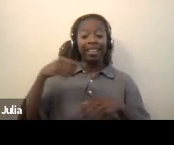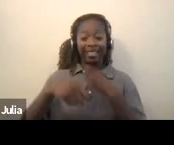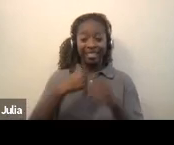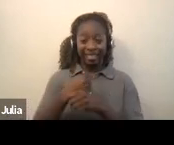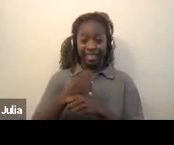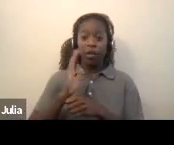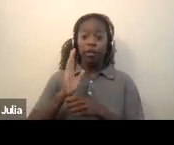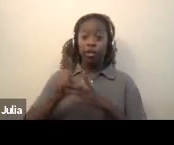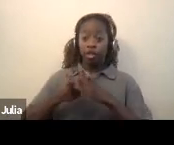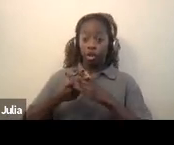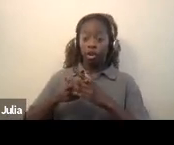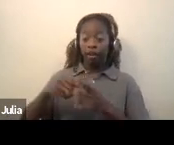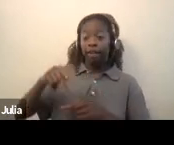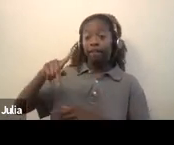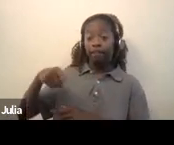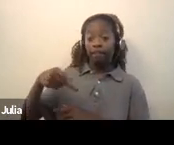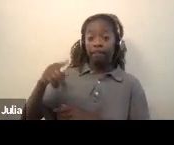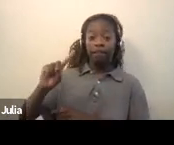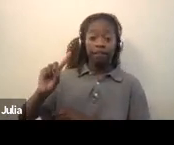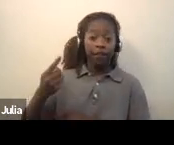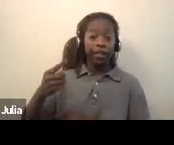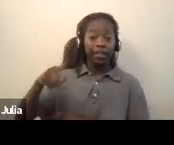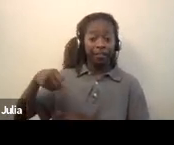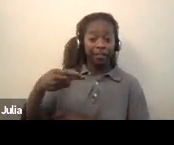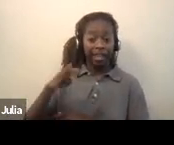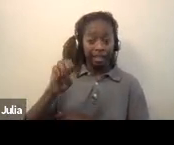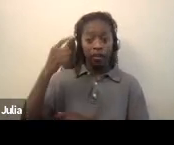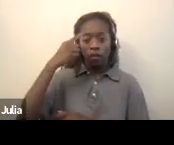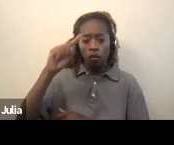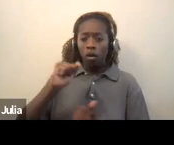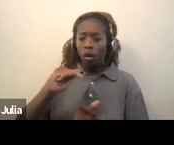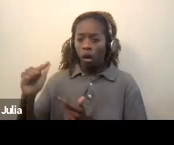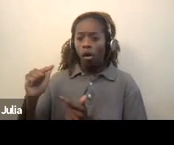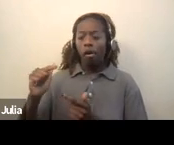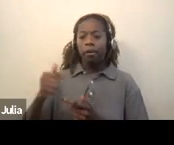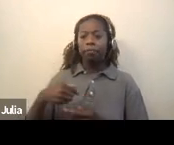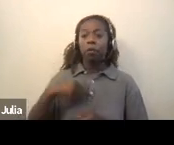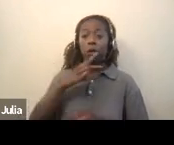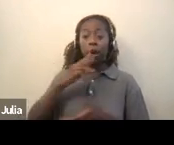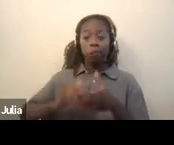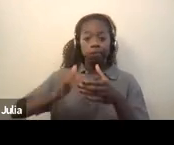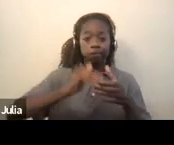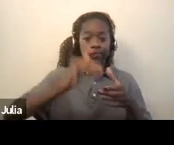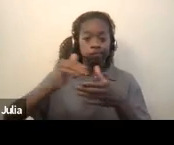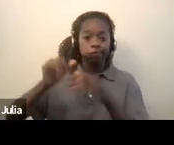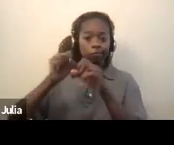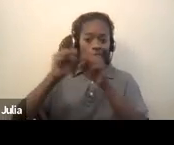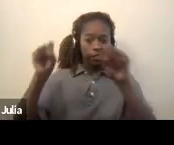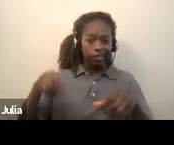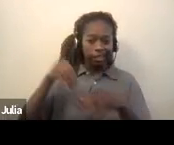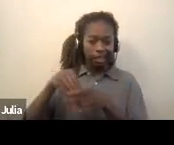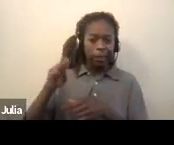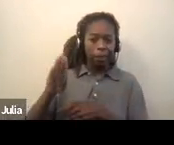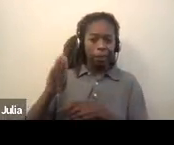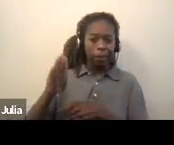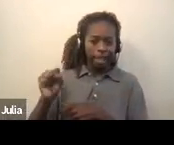investment in clean potable refillable stations in every bps school and this will eventually eliminate the need to truck